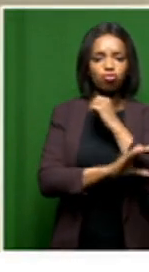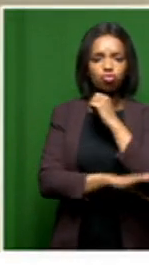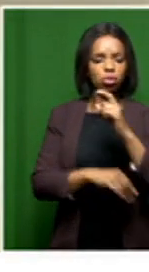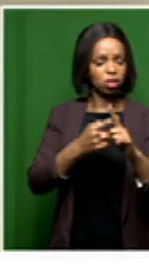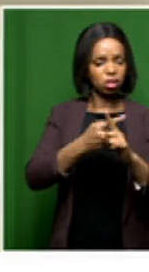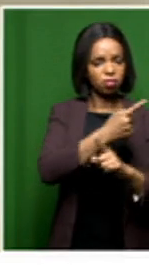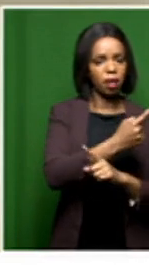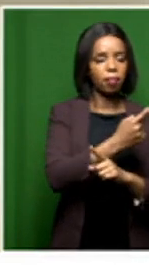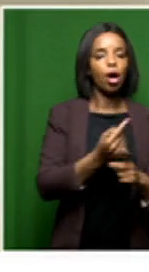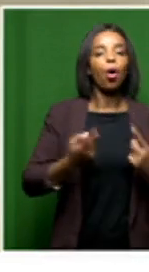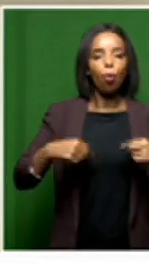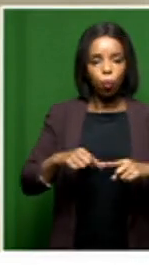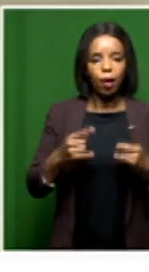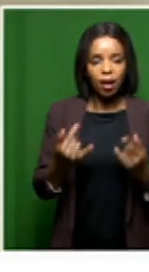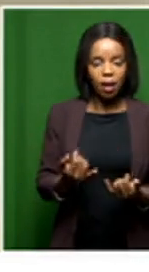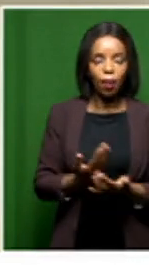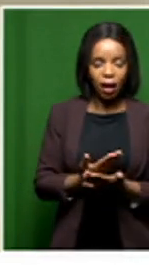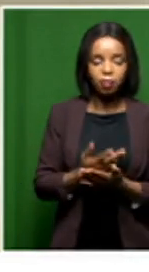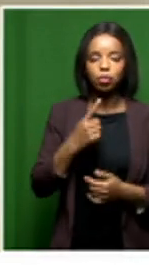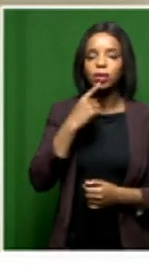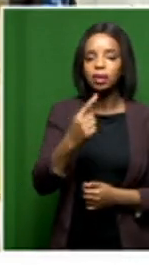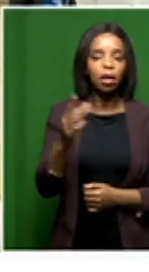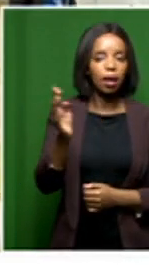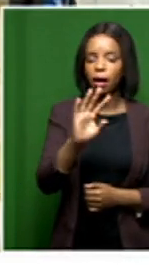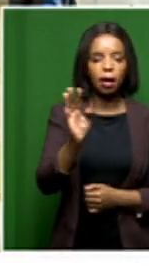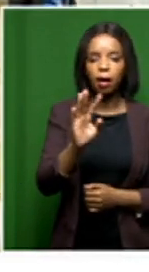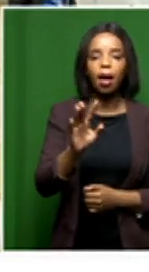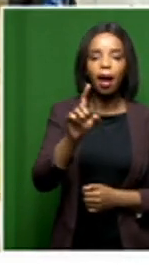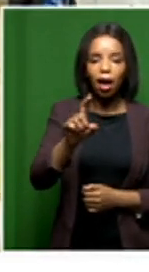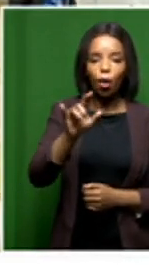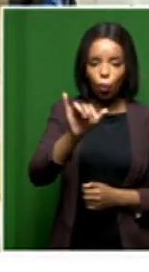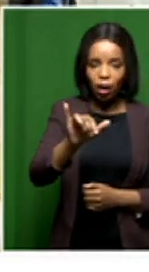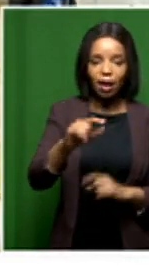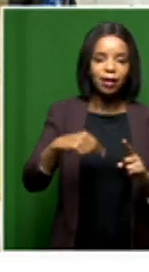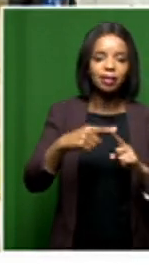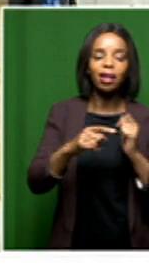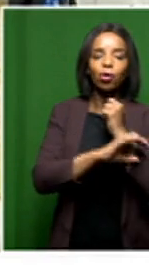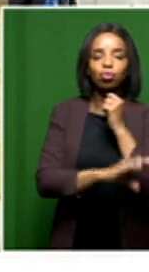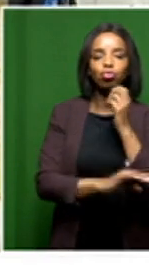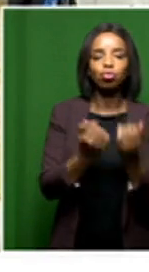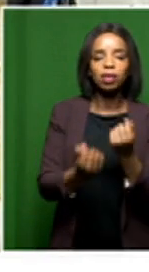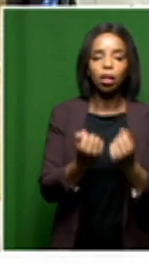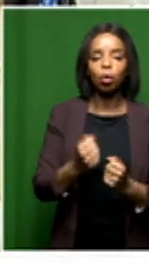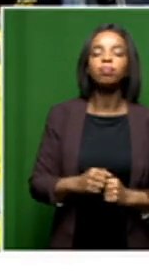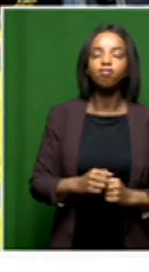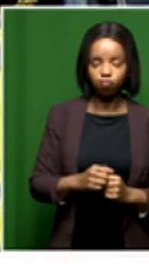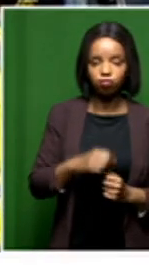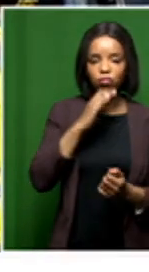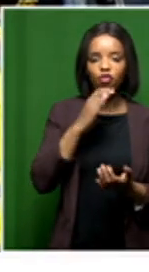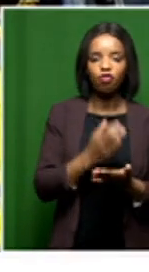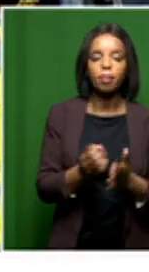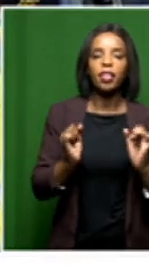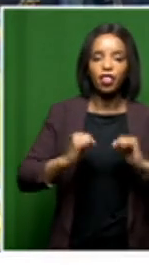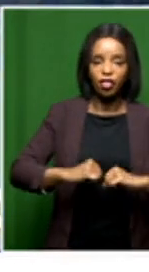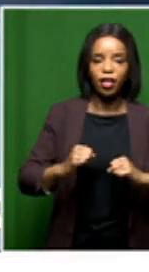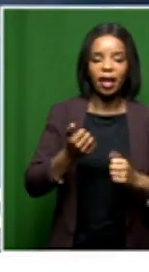road users, up until the Constitutional Court confirms that judgment, and it's only then that it will become effective. Yeah. I mean, I